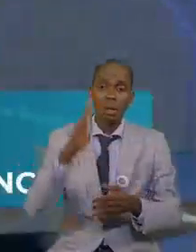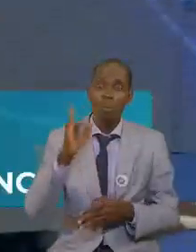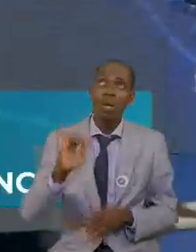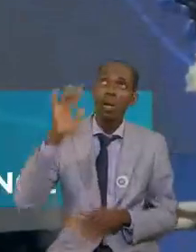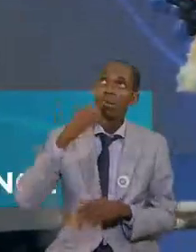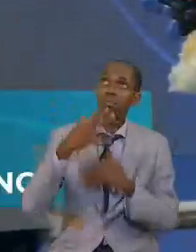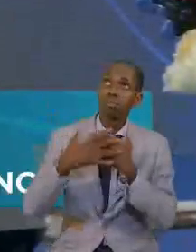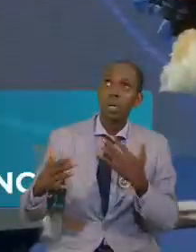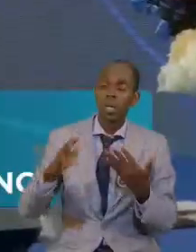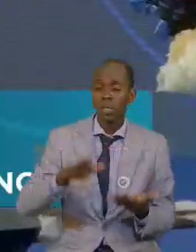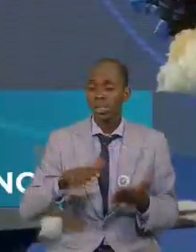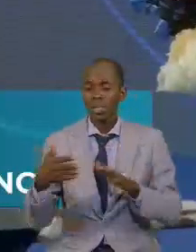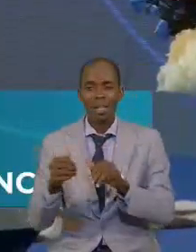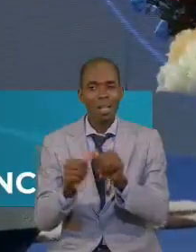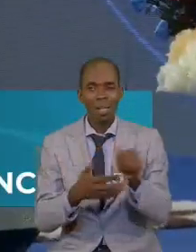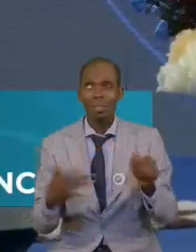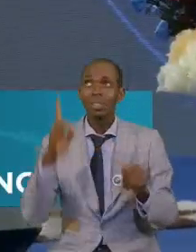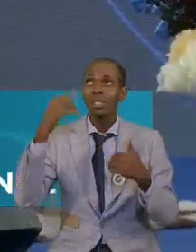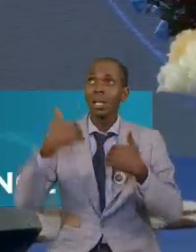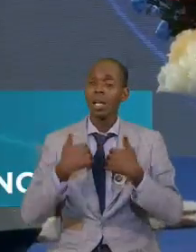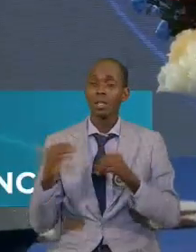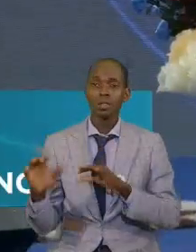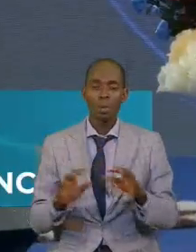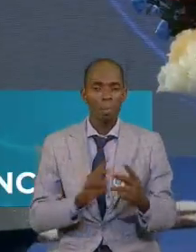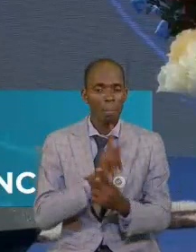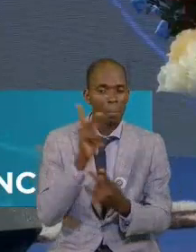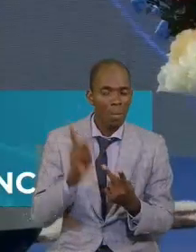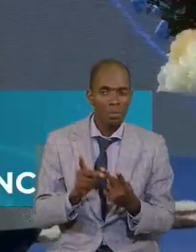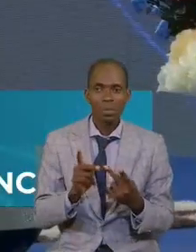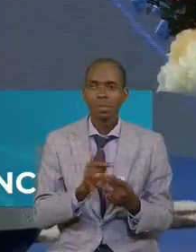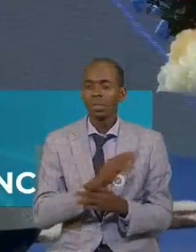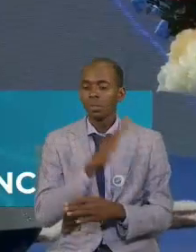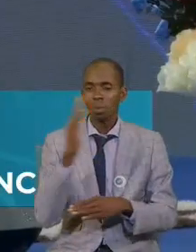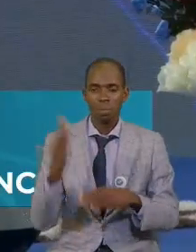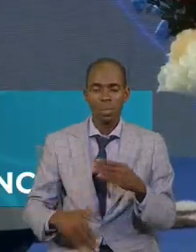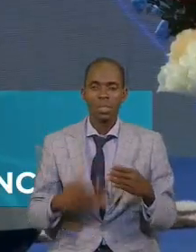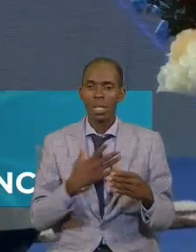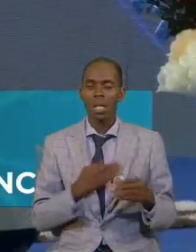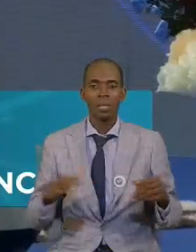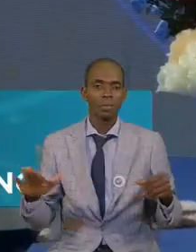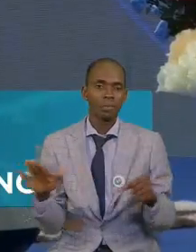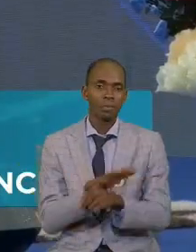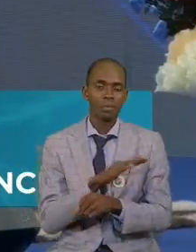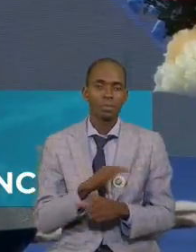death, everything he has done, perfect, complete, and full.